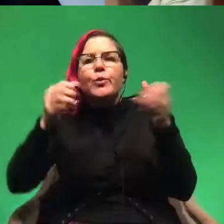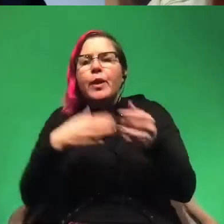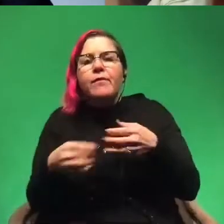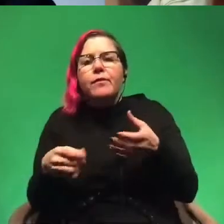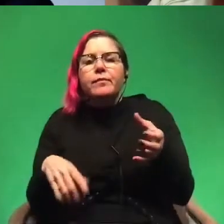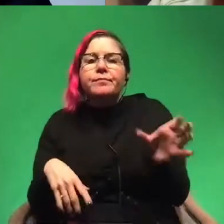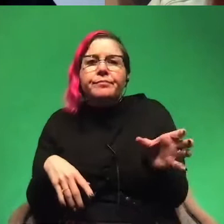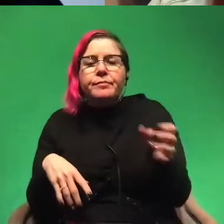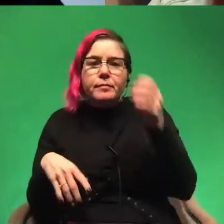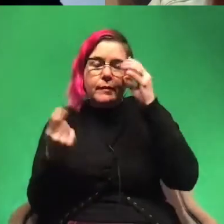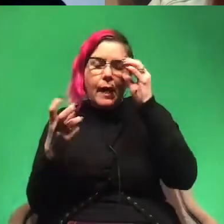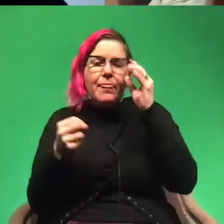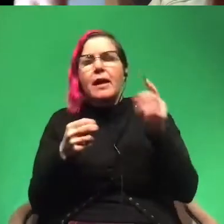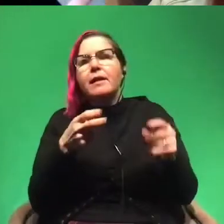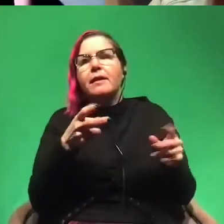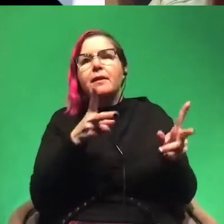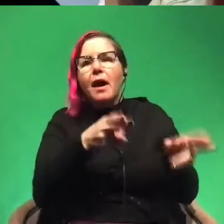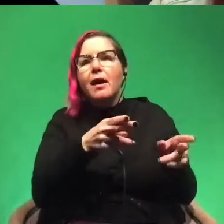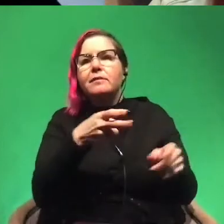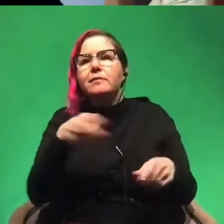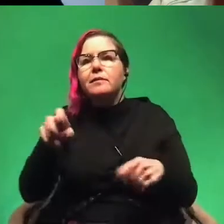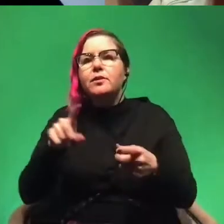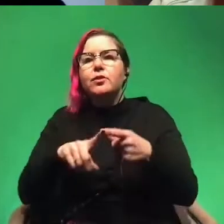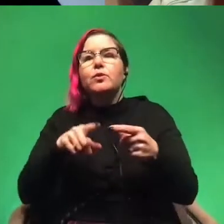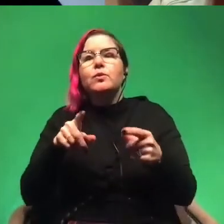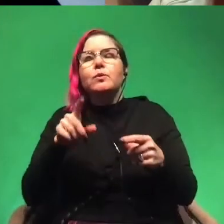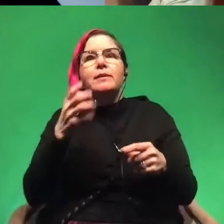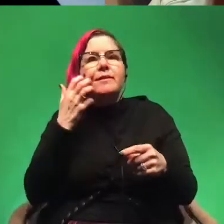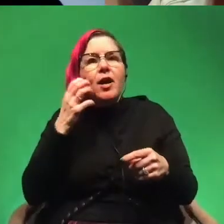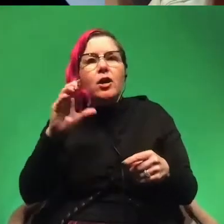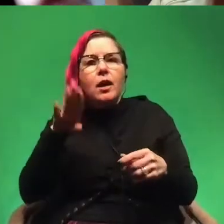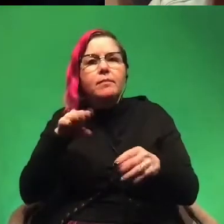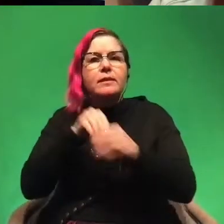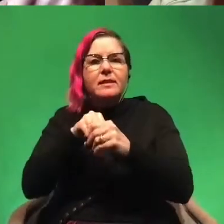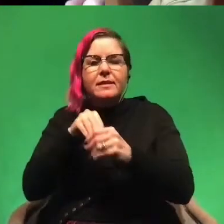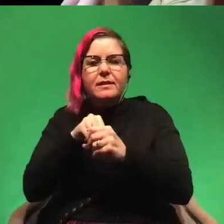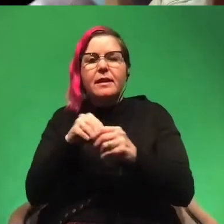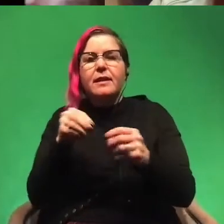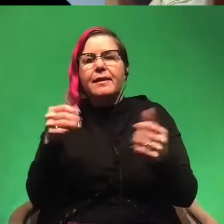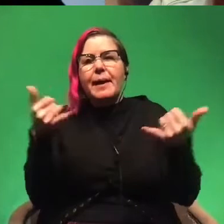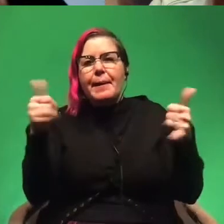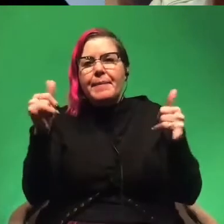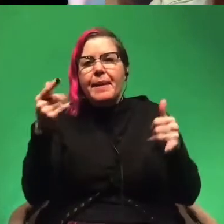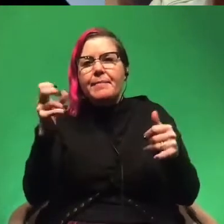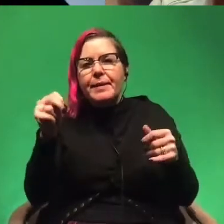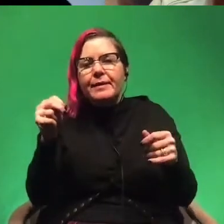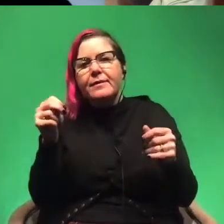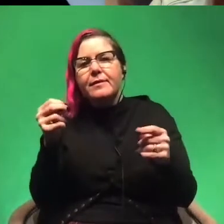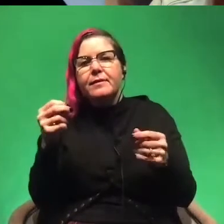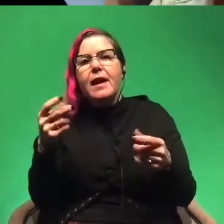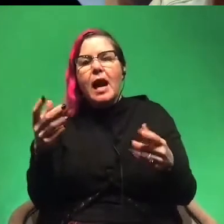then the film cuts to all of these tiger cubs being inside in a human like playpen, and he's complaining that they're